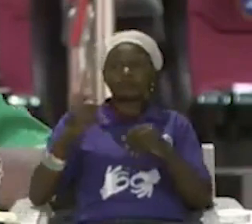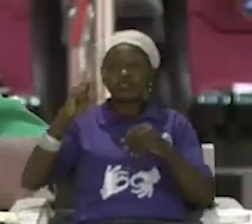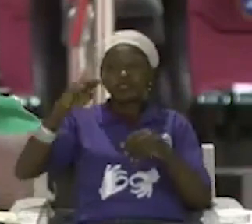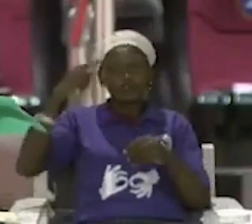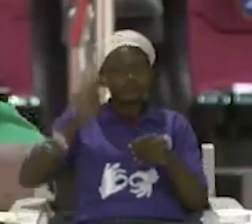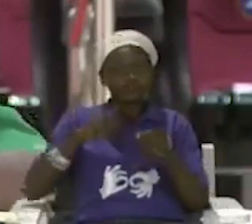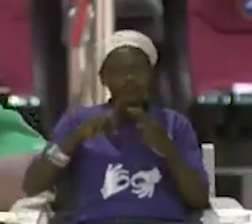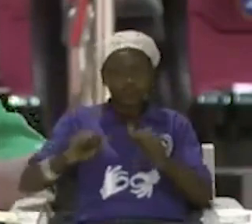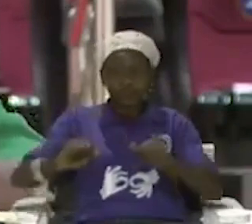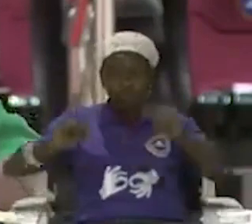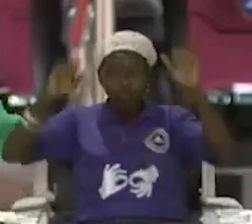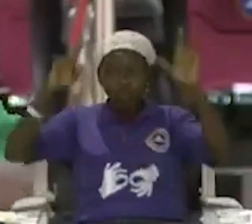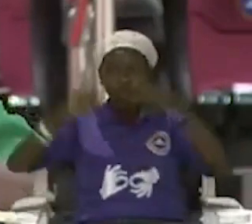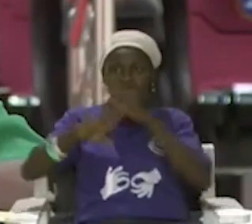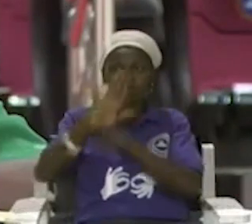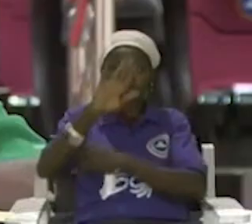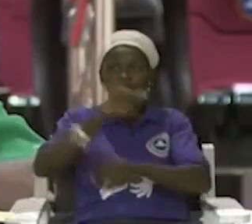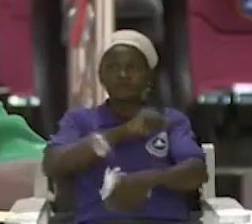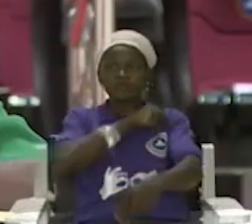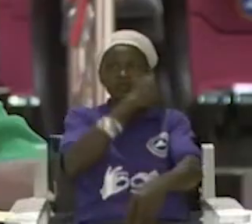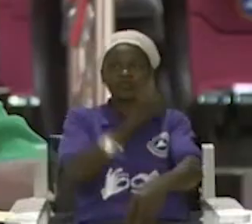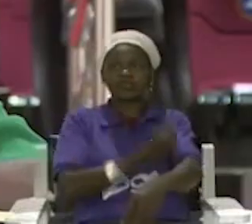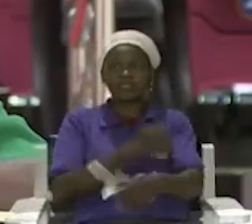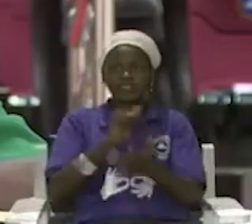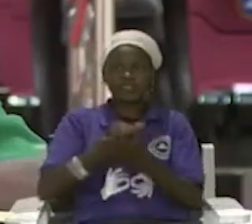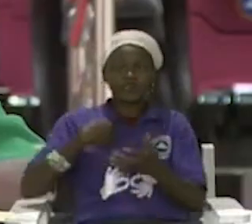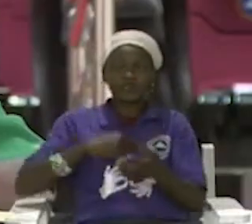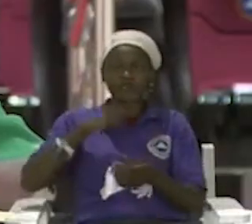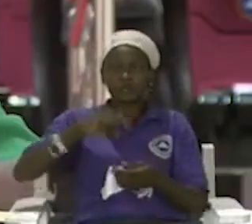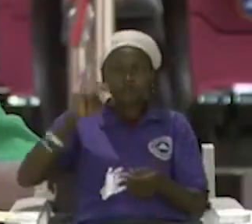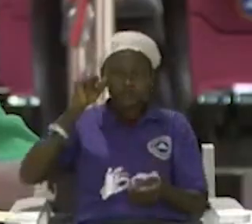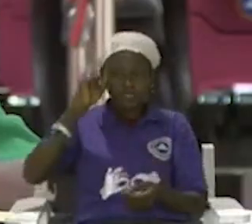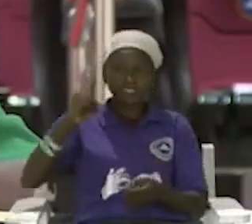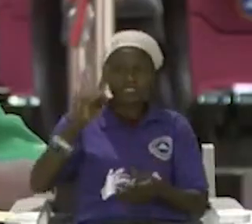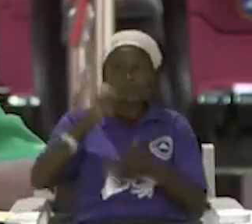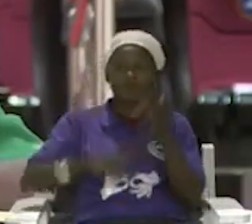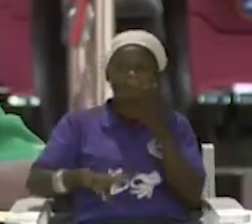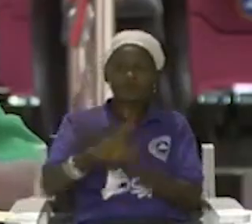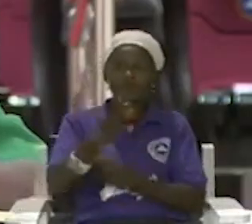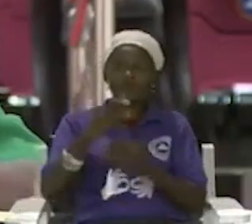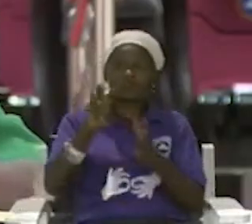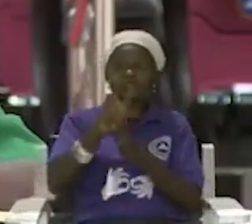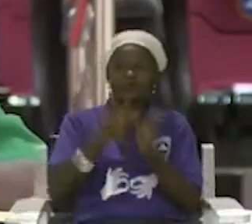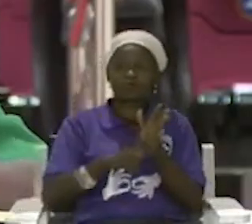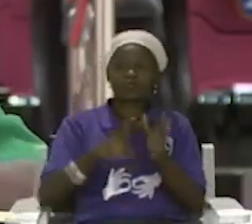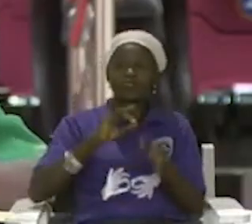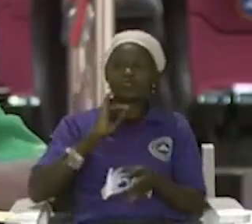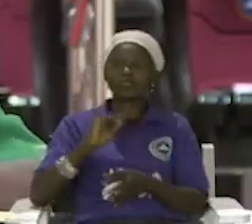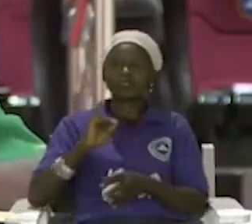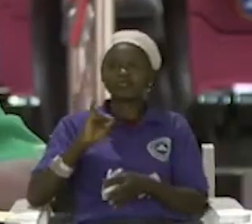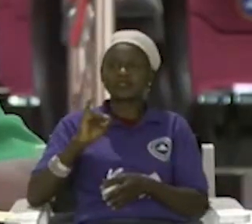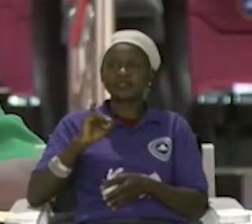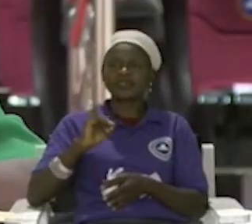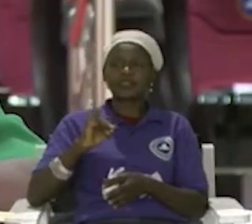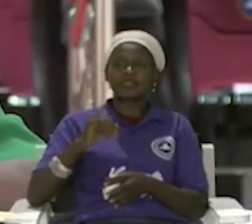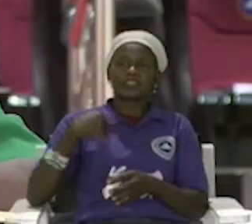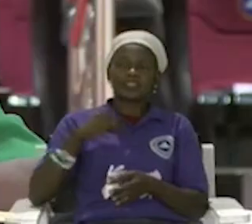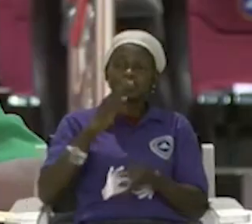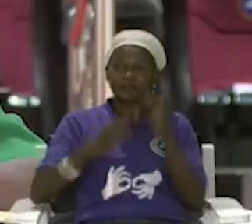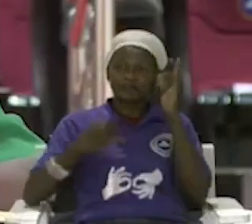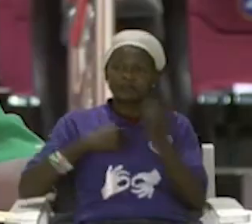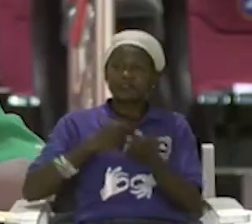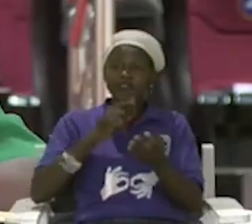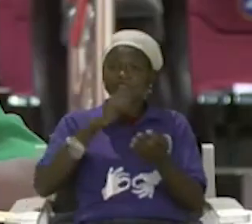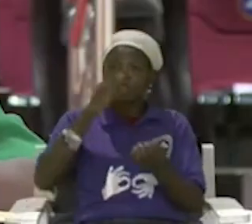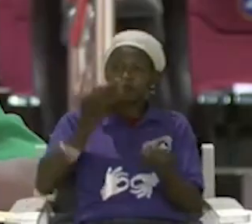to God's authority, that we must understand what God's will is if we really want to